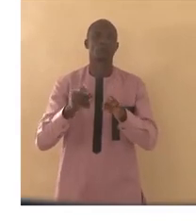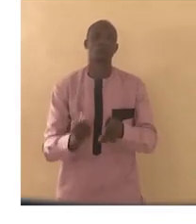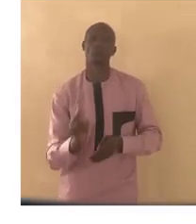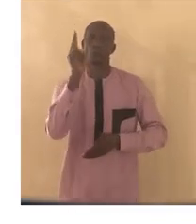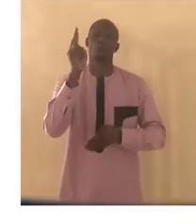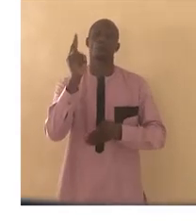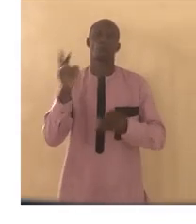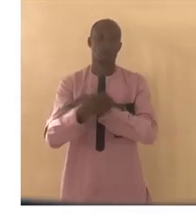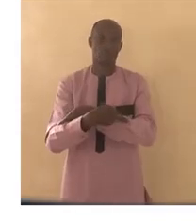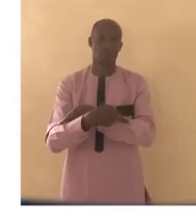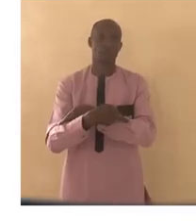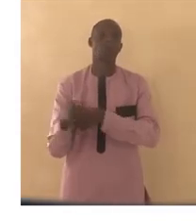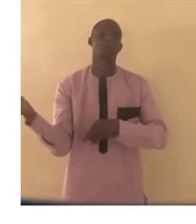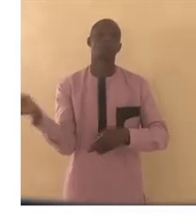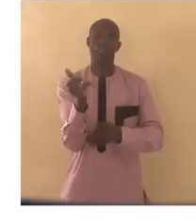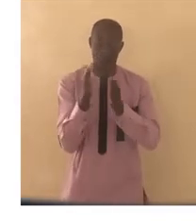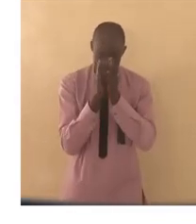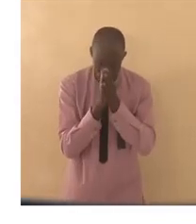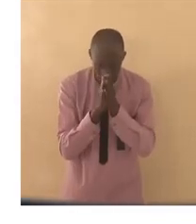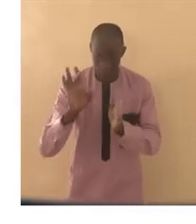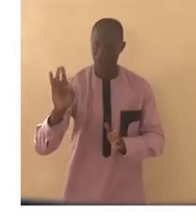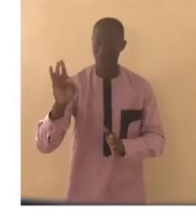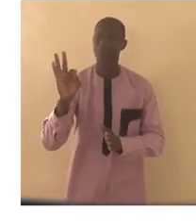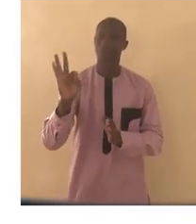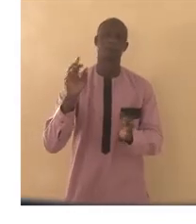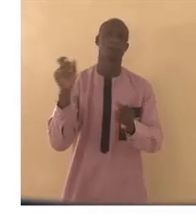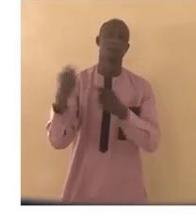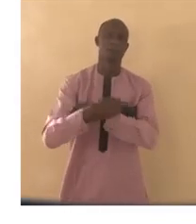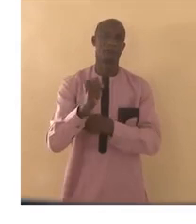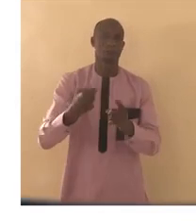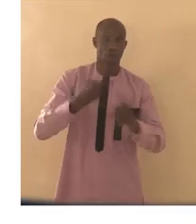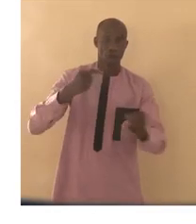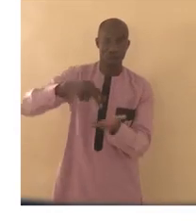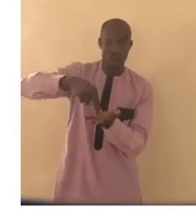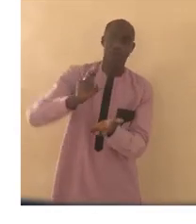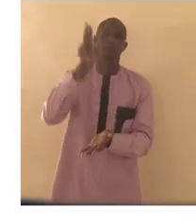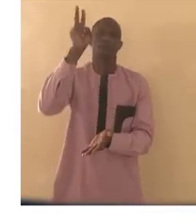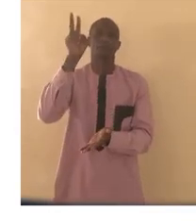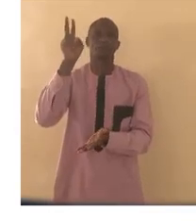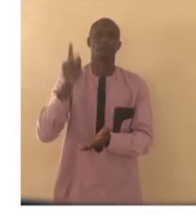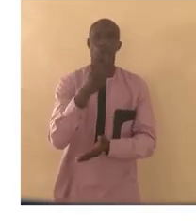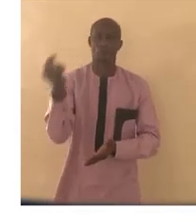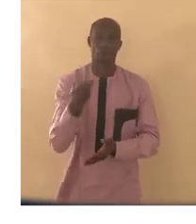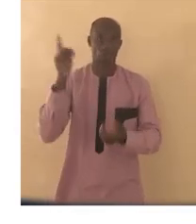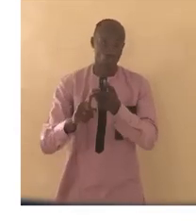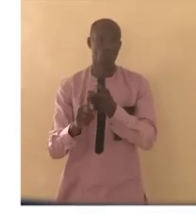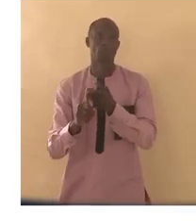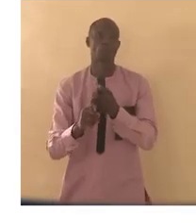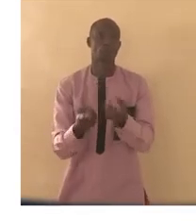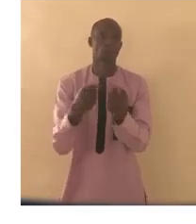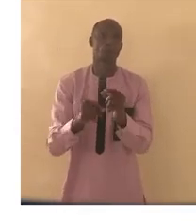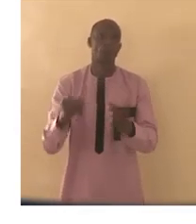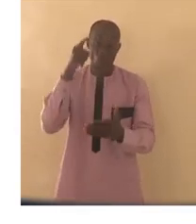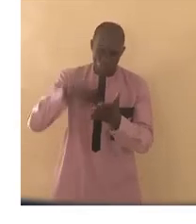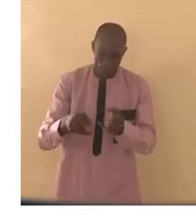room. They retreated in prayer for 9 days from Ascension Thursday until Pentecost.